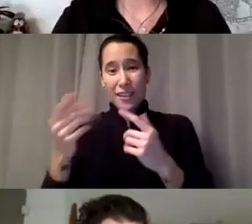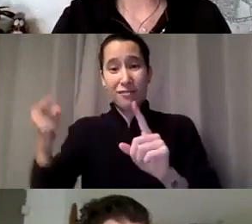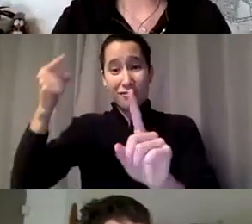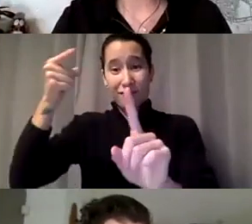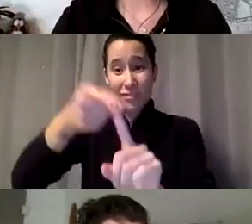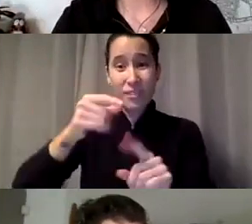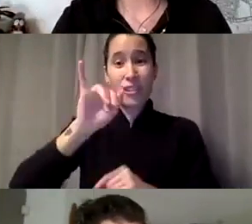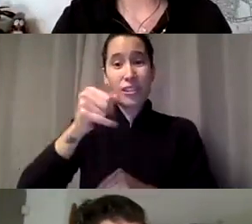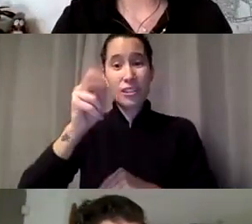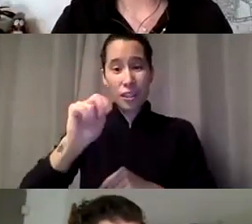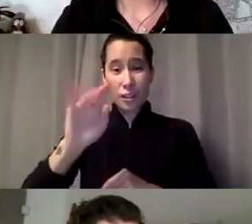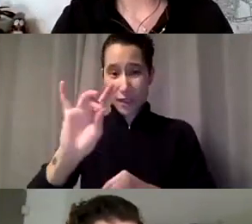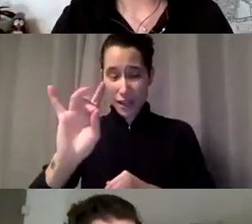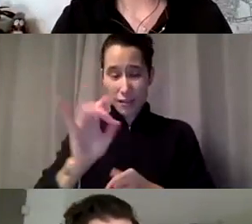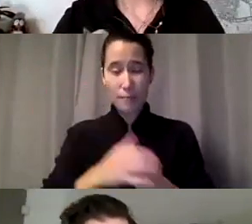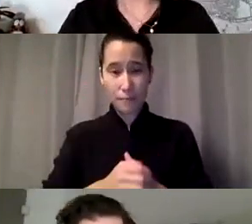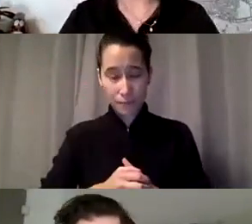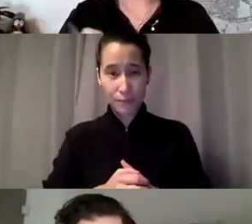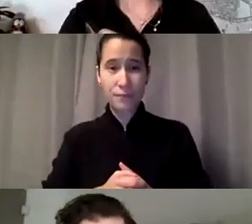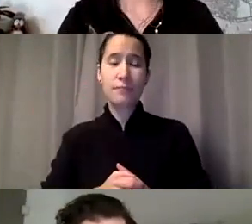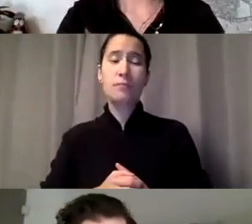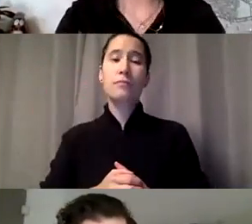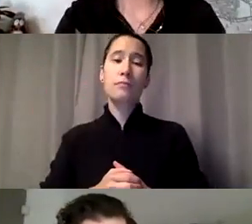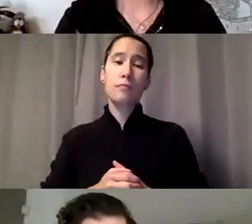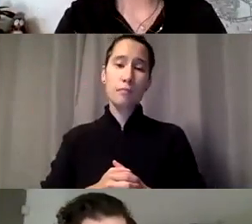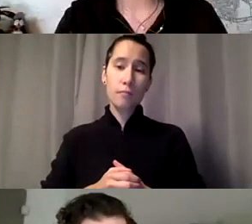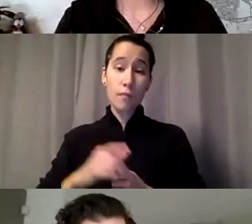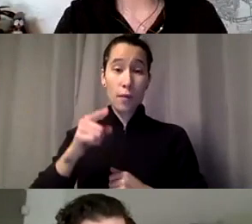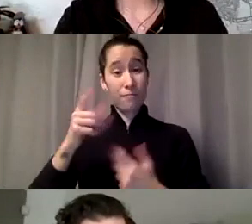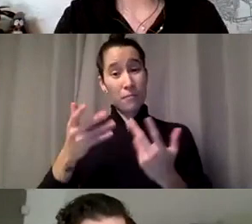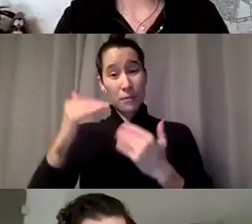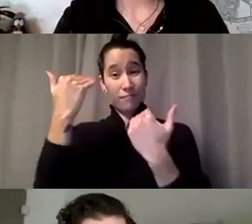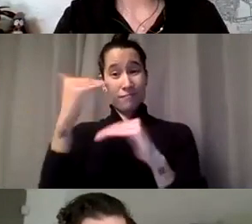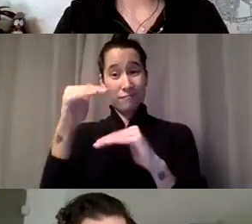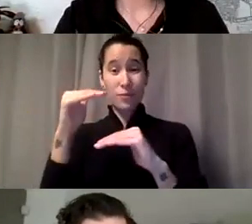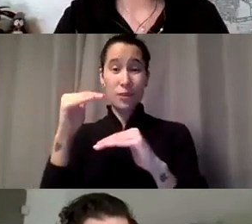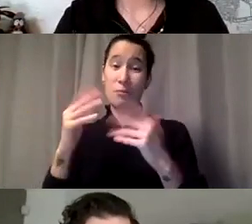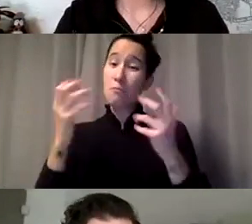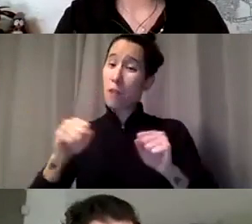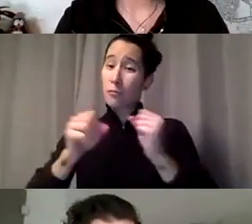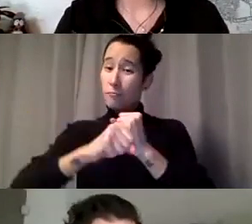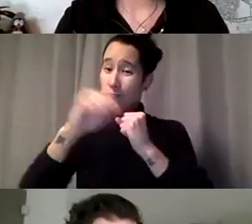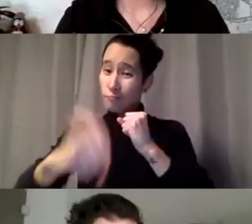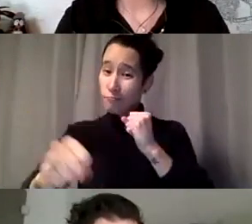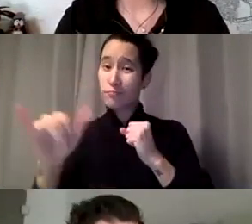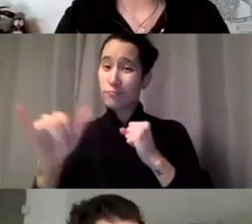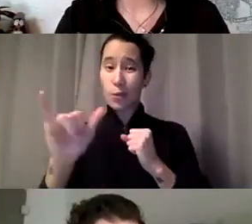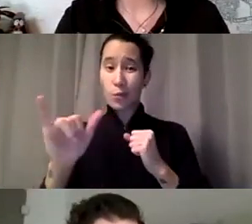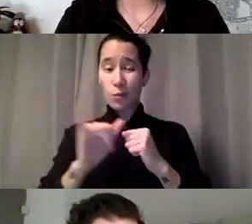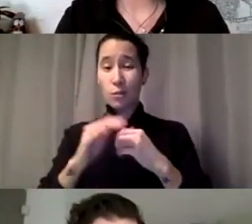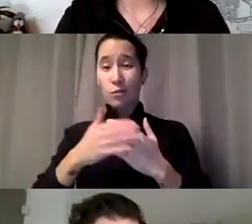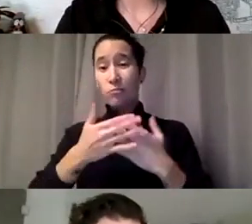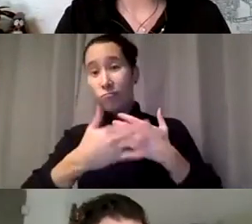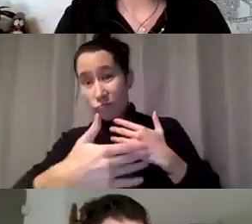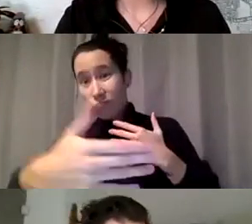those restrictions may very well be extended past January 8th, but that will be decided come the